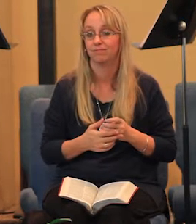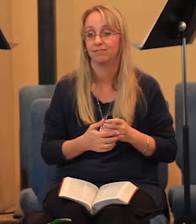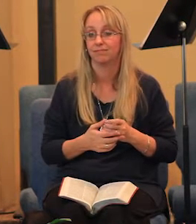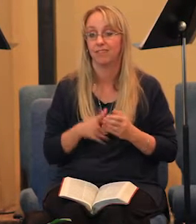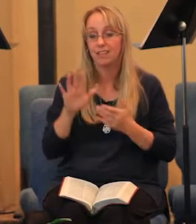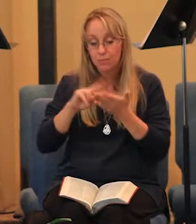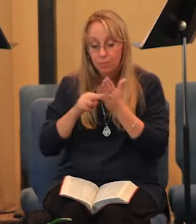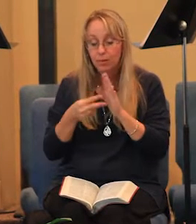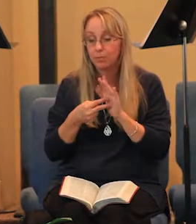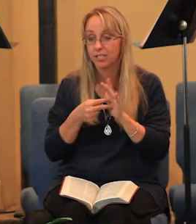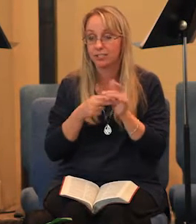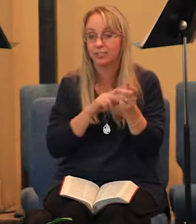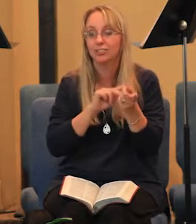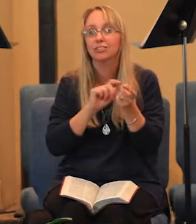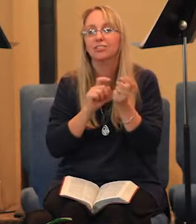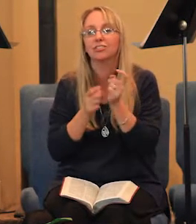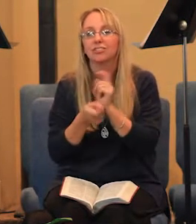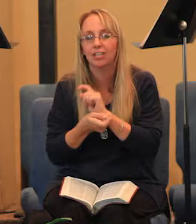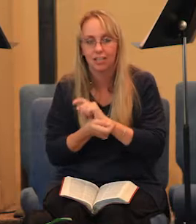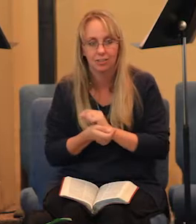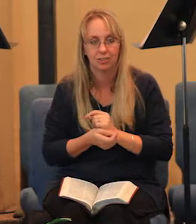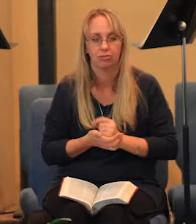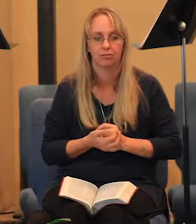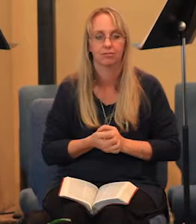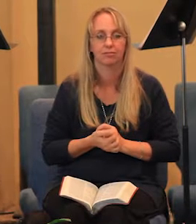It's purpose-changing.